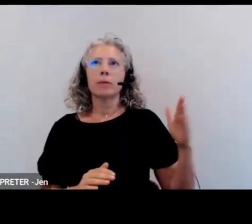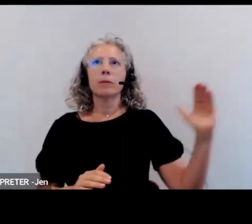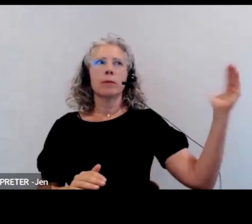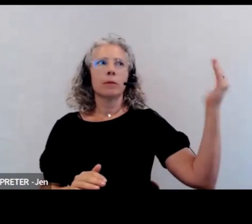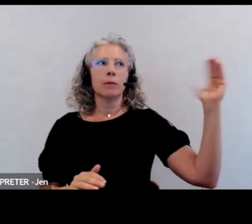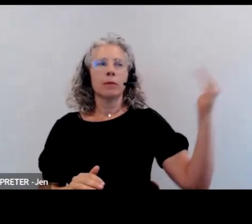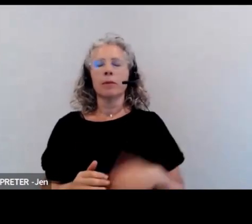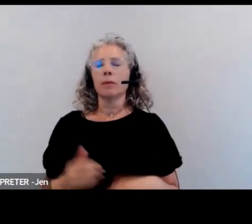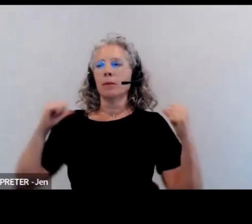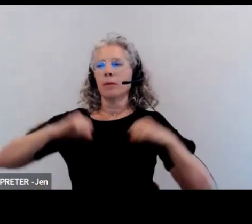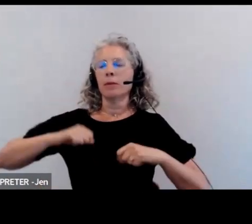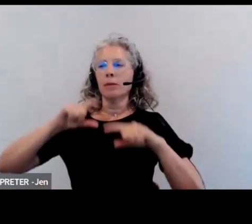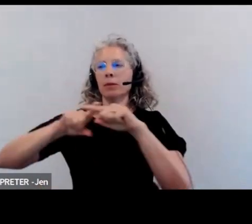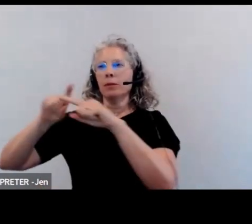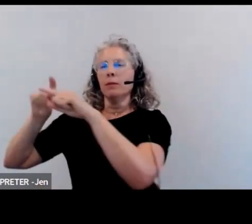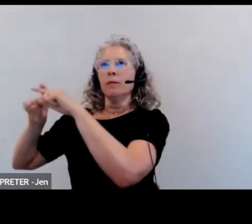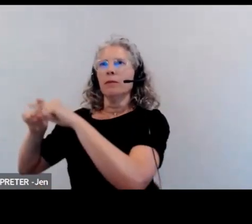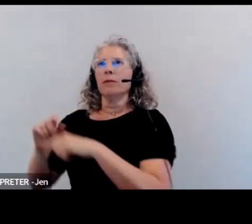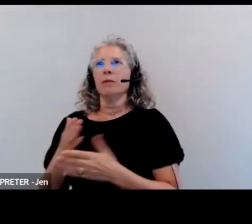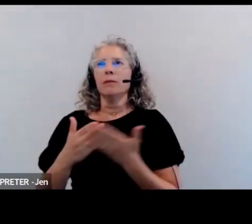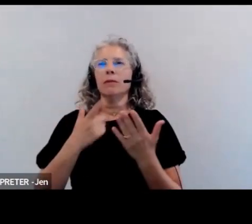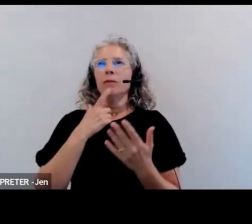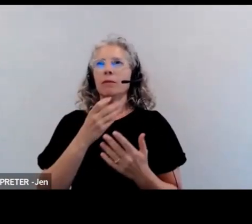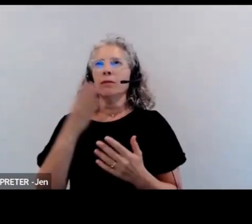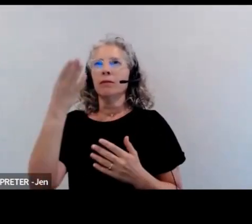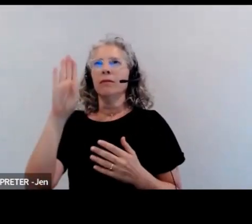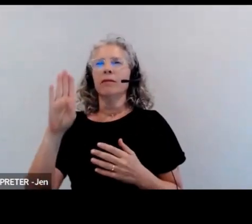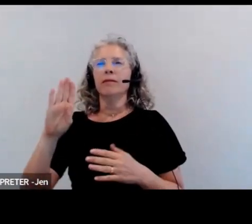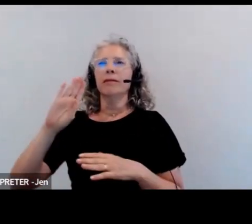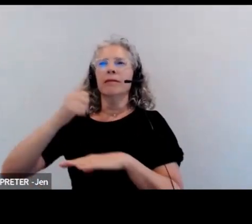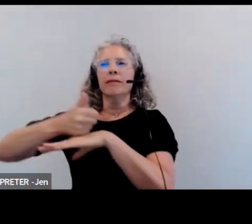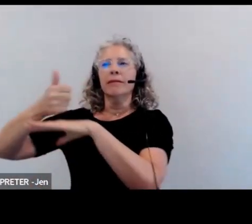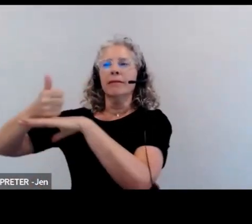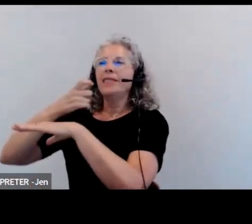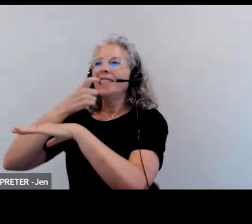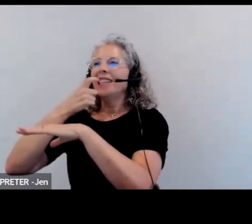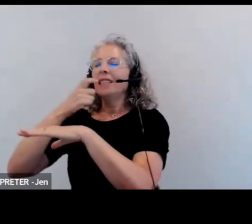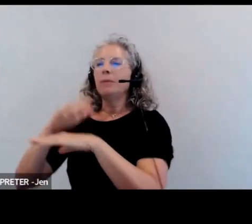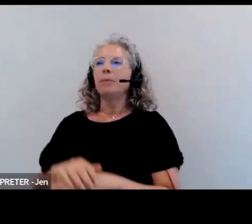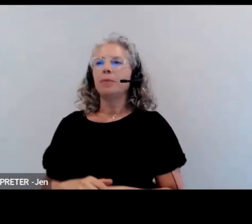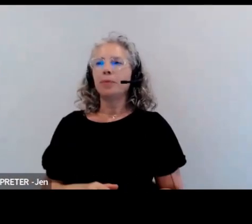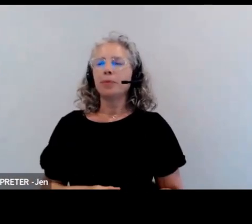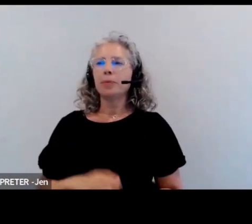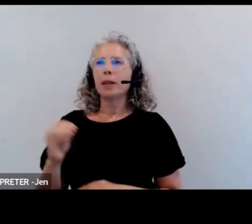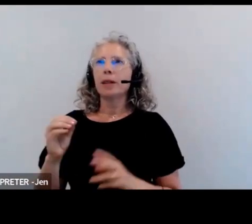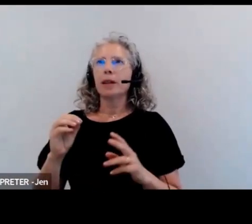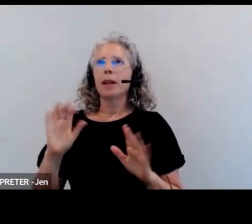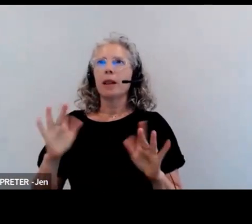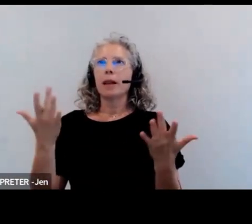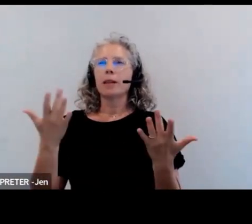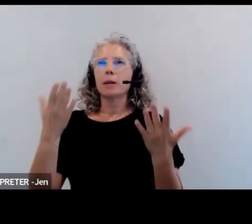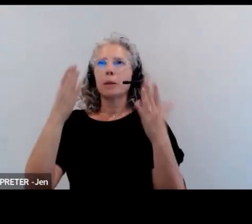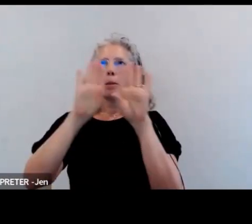of jackets hanging, a couple red and blue pieces of glass on a small shelf, and a very light blue